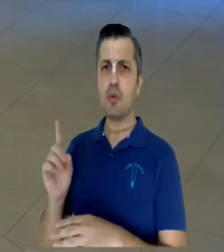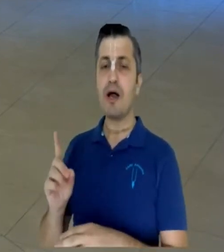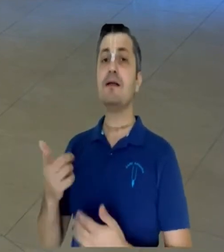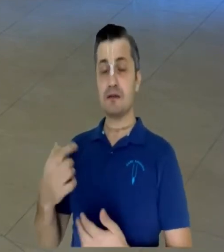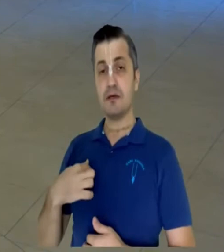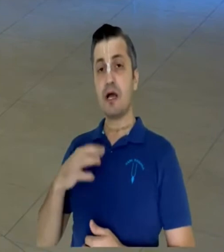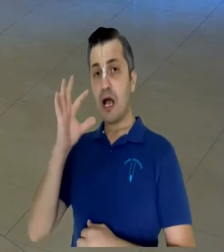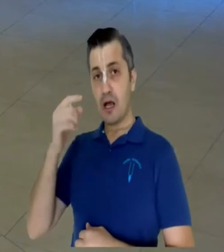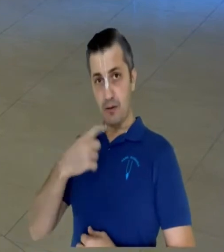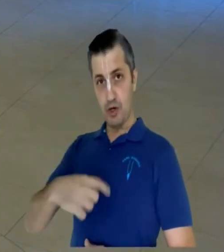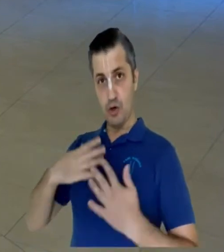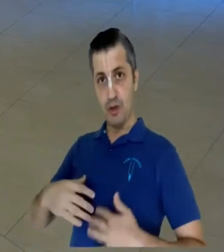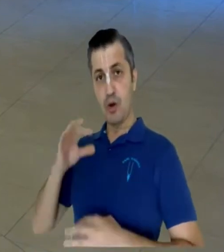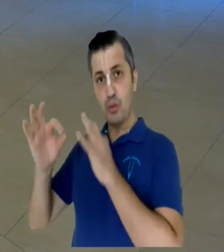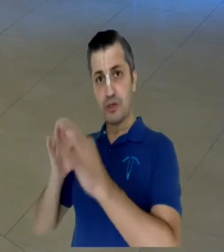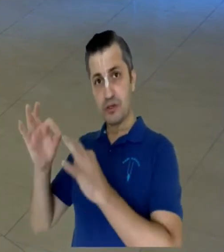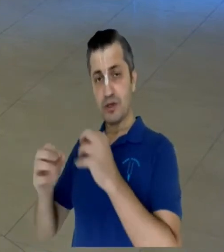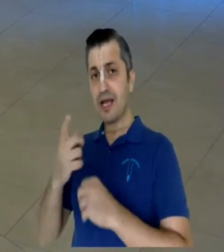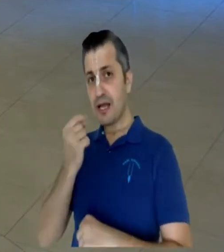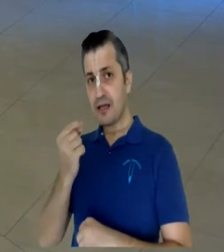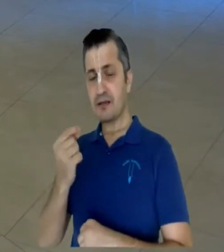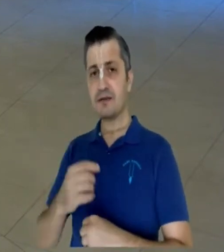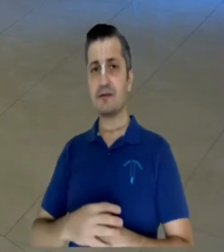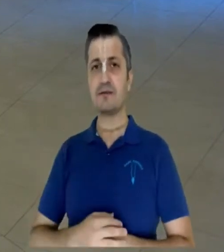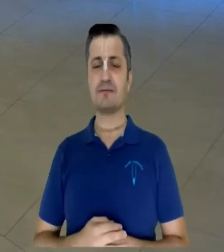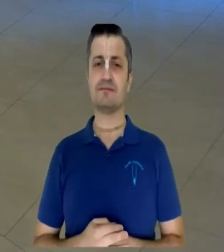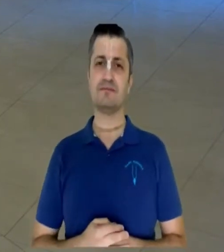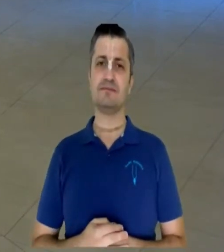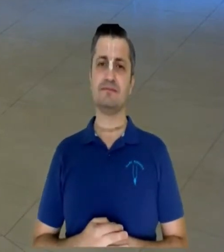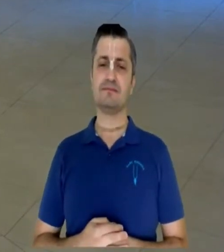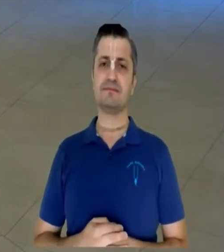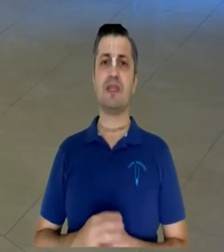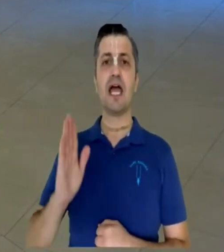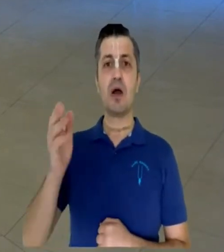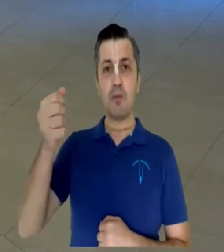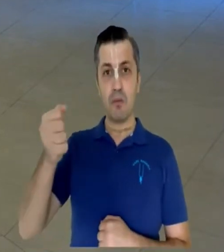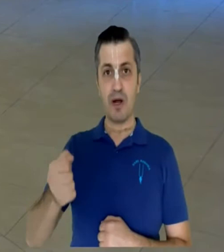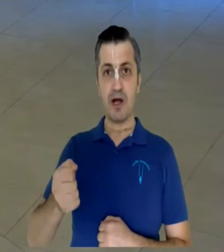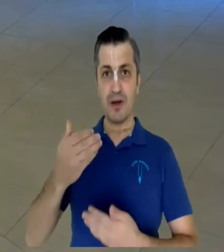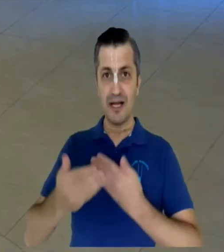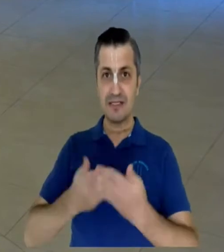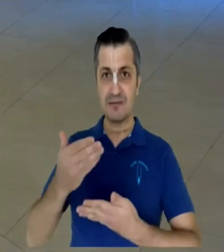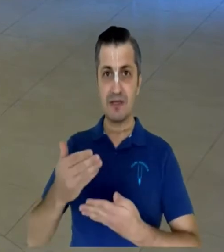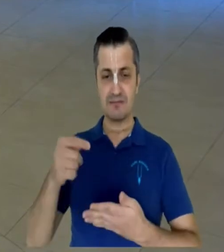But in terms of this material world, Srila Prabhupada describes in his purports,